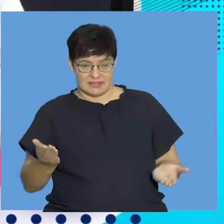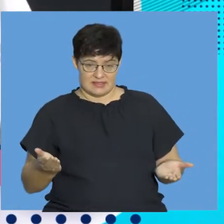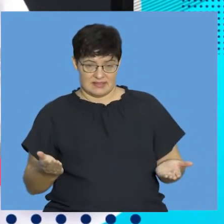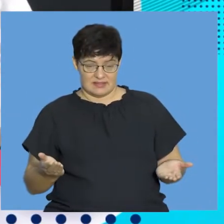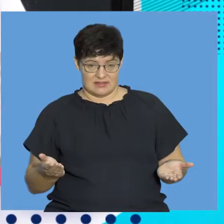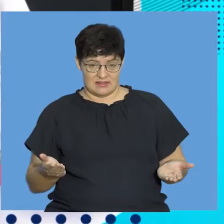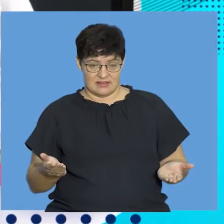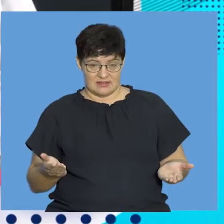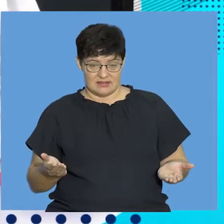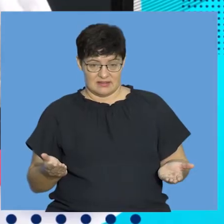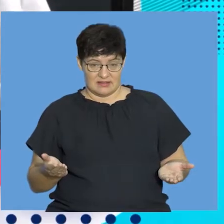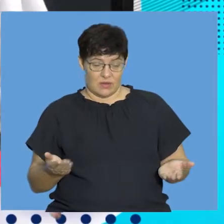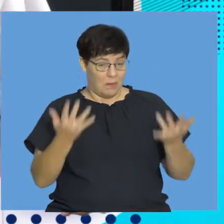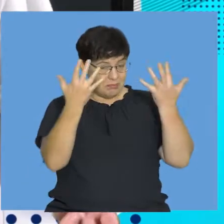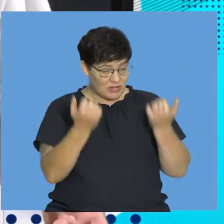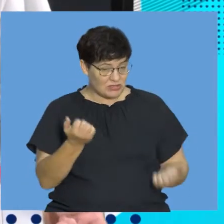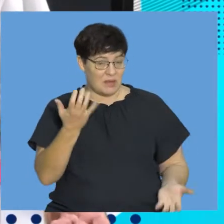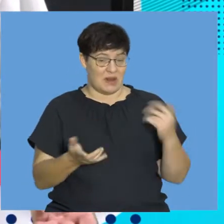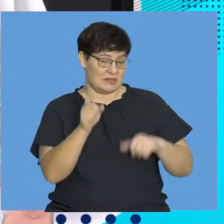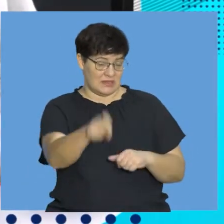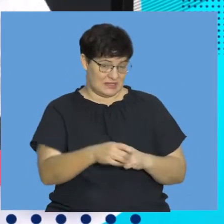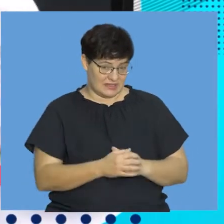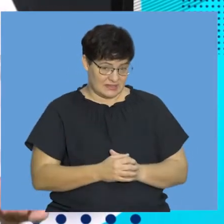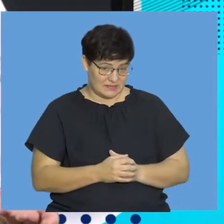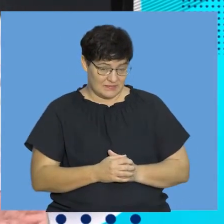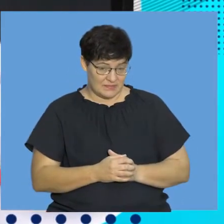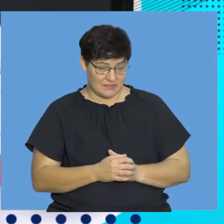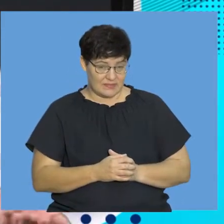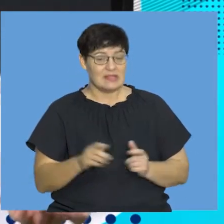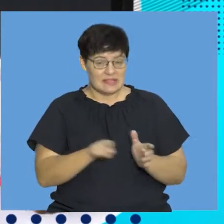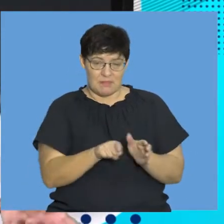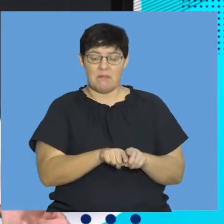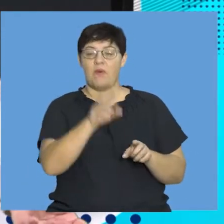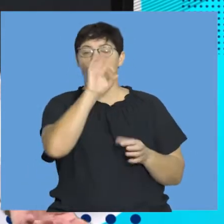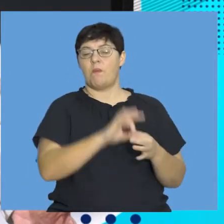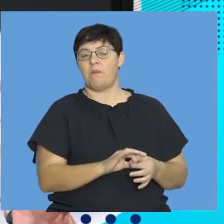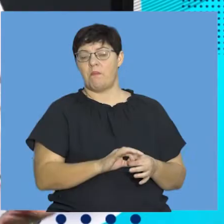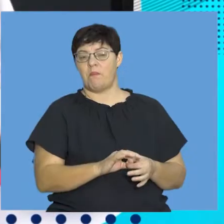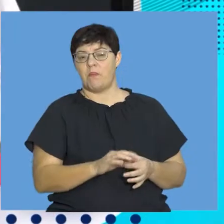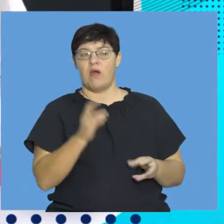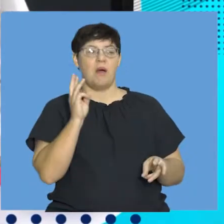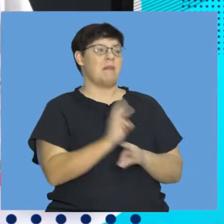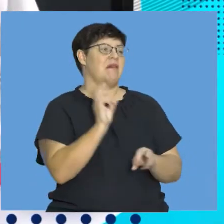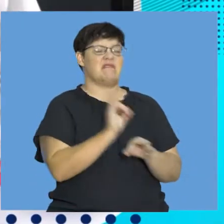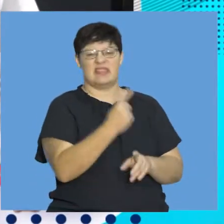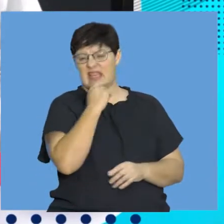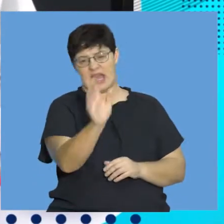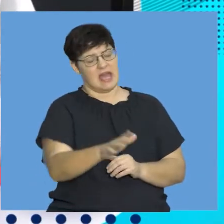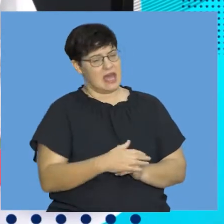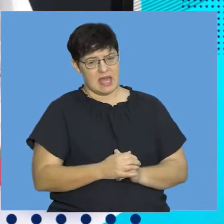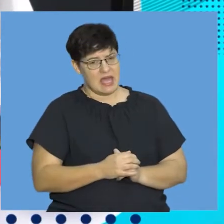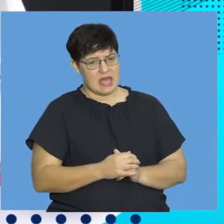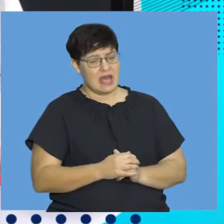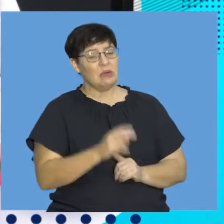to balance the budget. I'm sure you've heard that term before, even at home, where your father or your mom would say, listen guys, we need